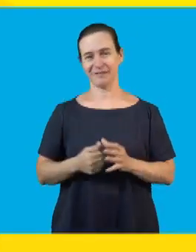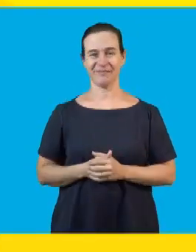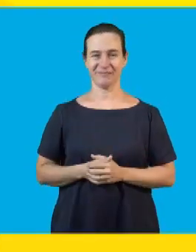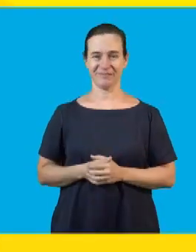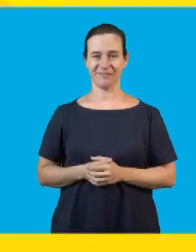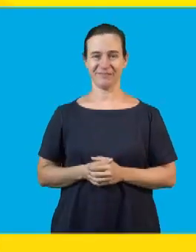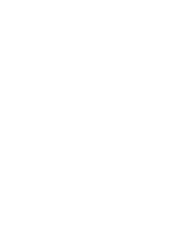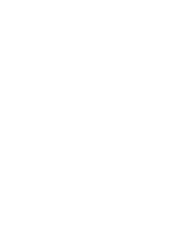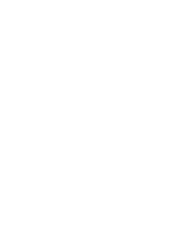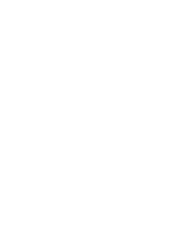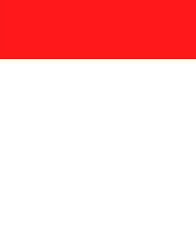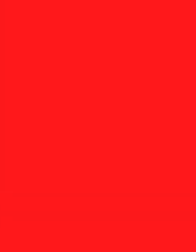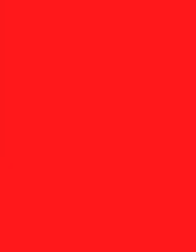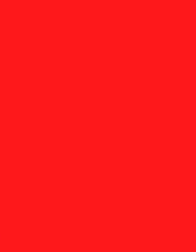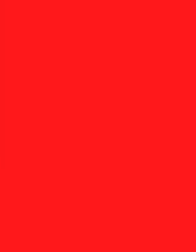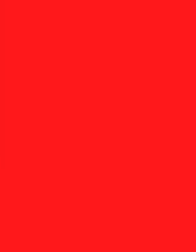ad break.